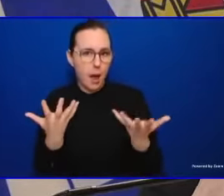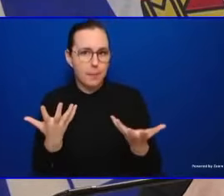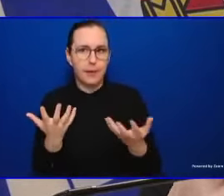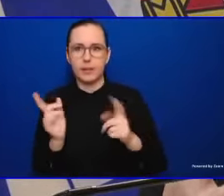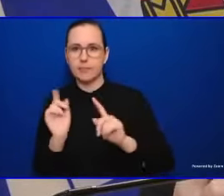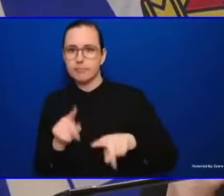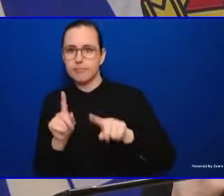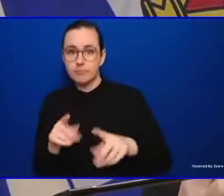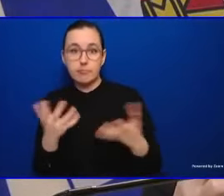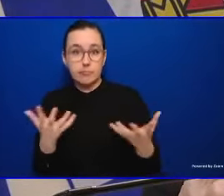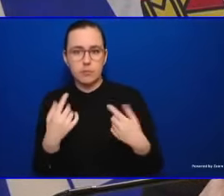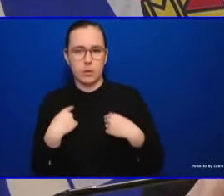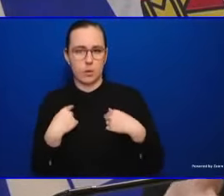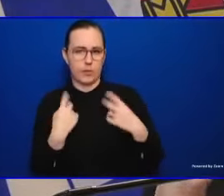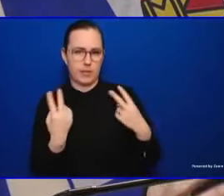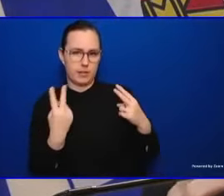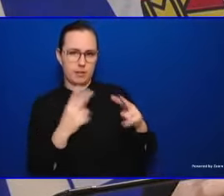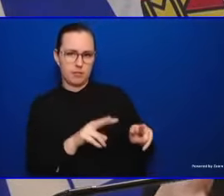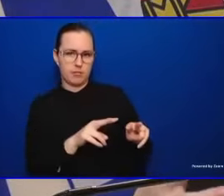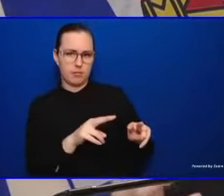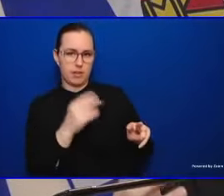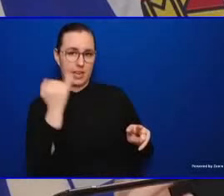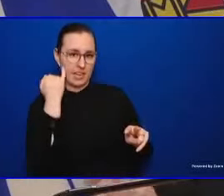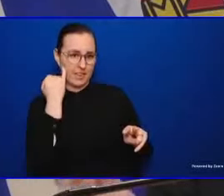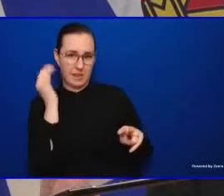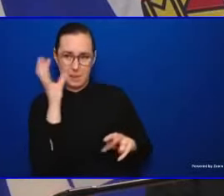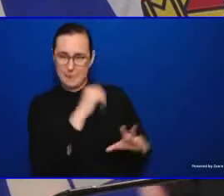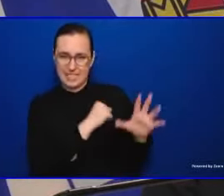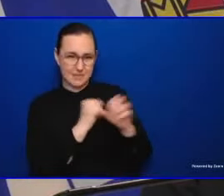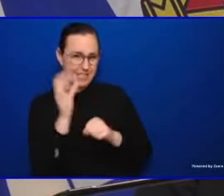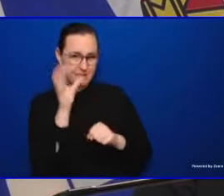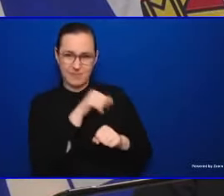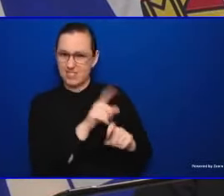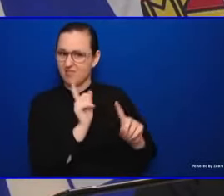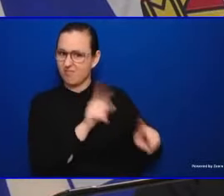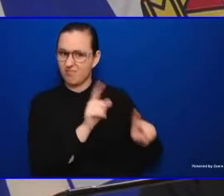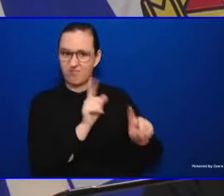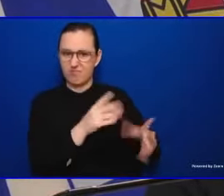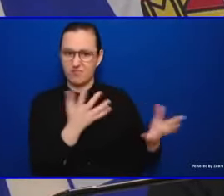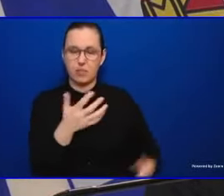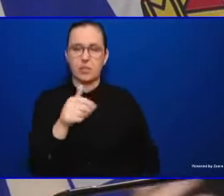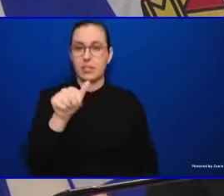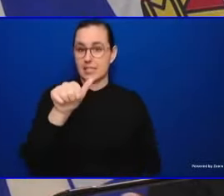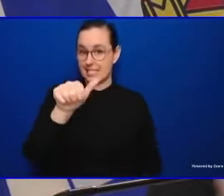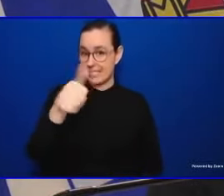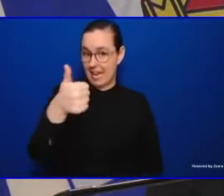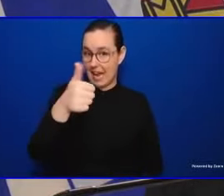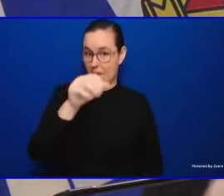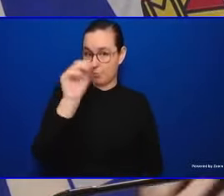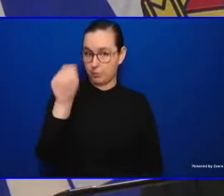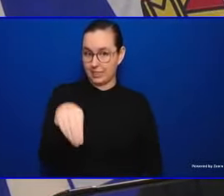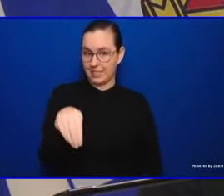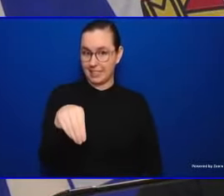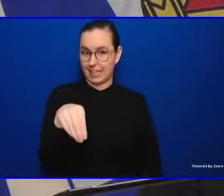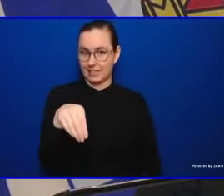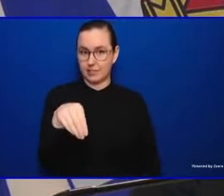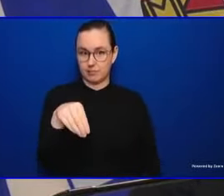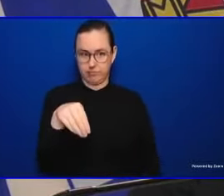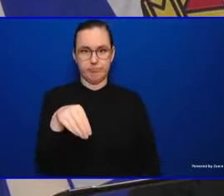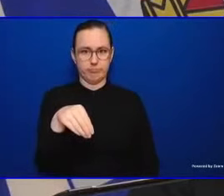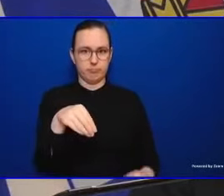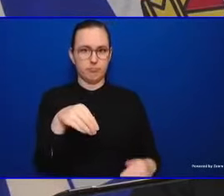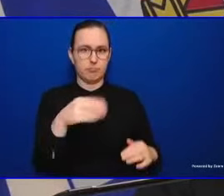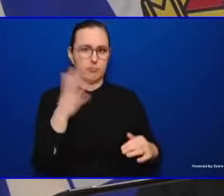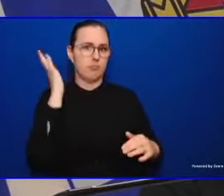things that will vary a little bit depending on the school and the district and how they're able to bring other people in to support.